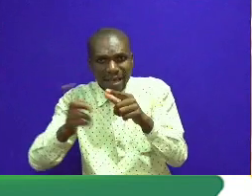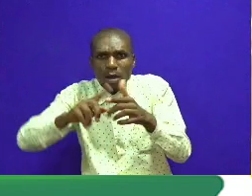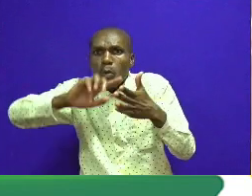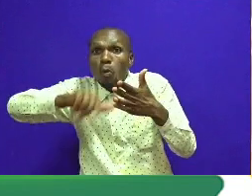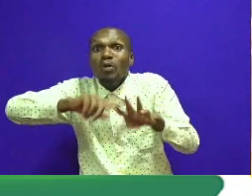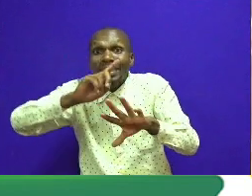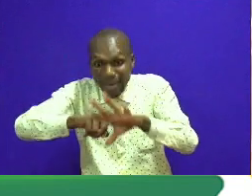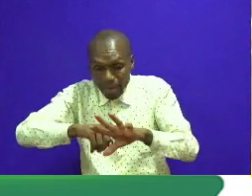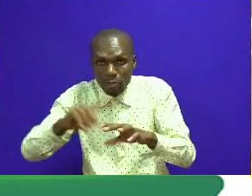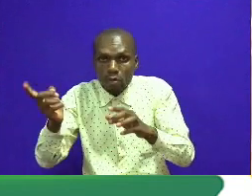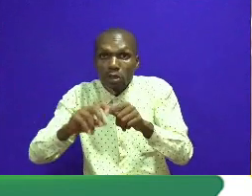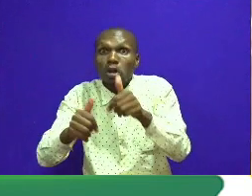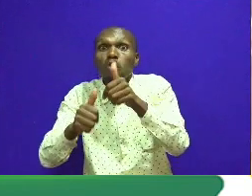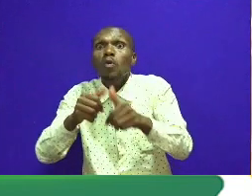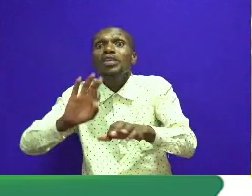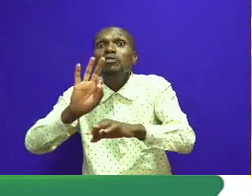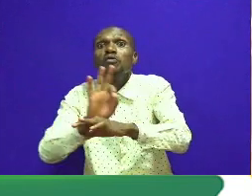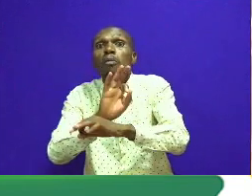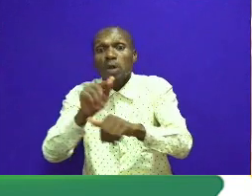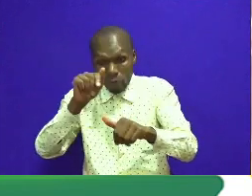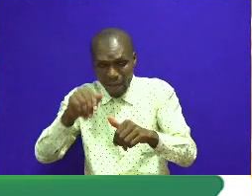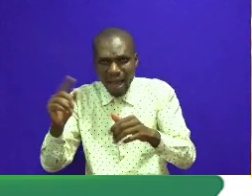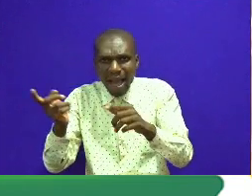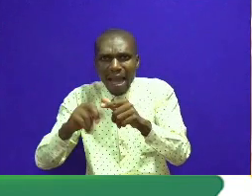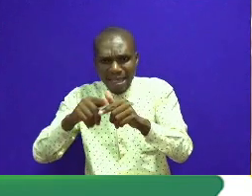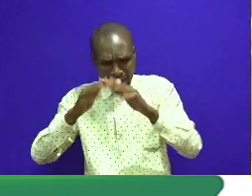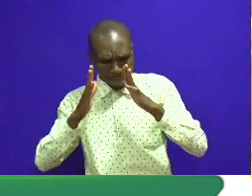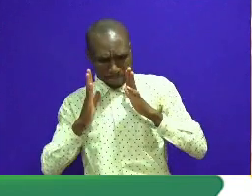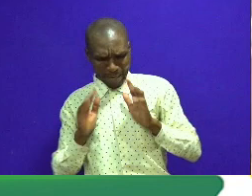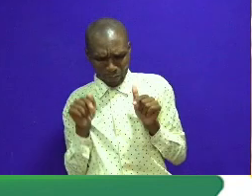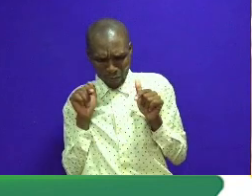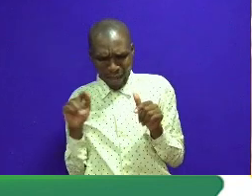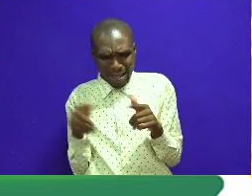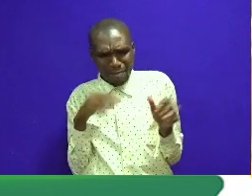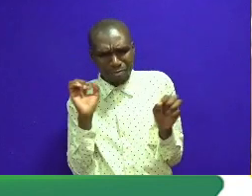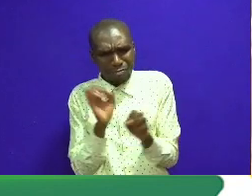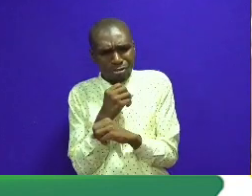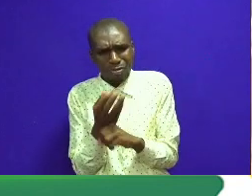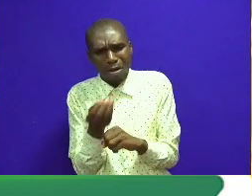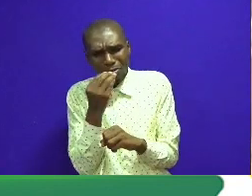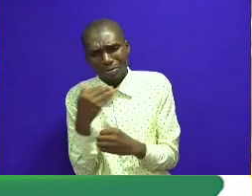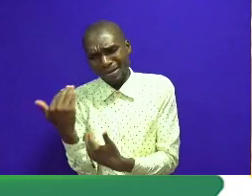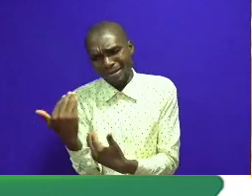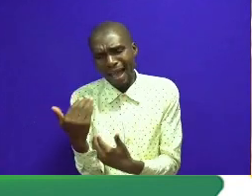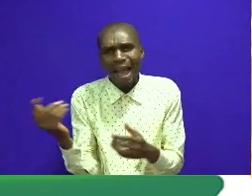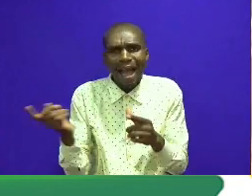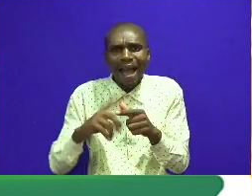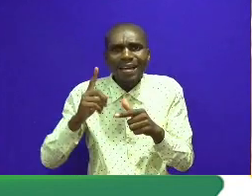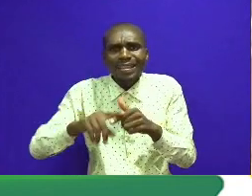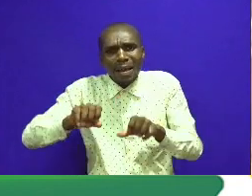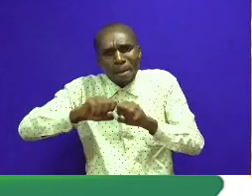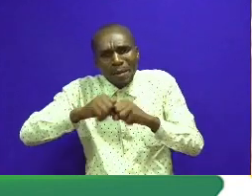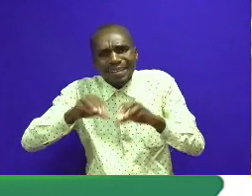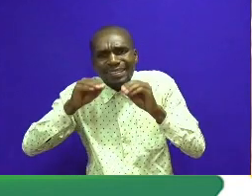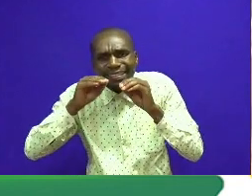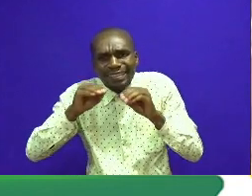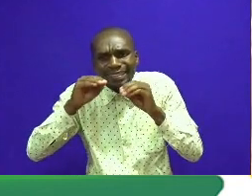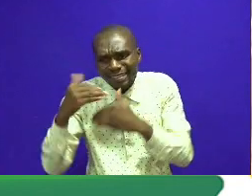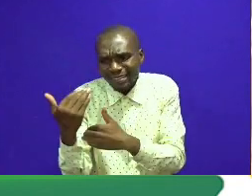time and which formula are we using. Mwananchi right now can't even feed their family. They're struggling to educate their